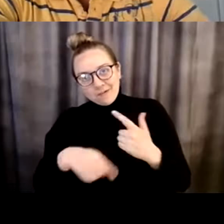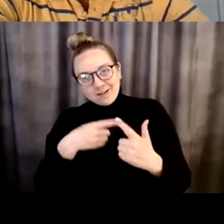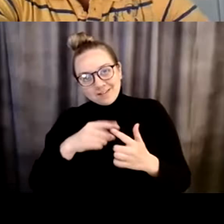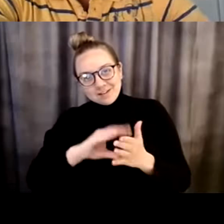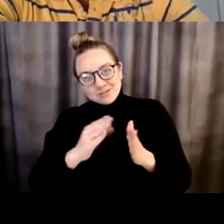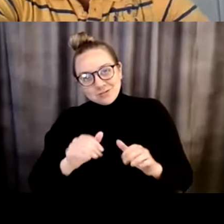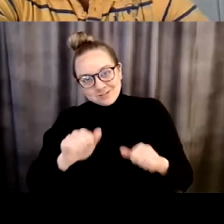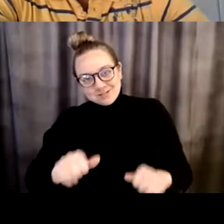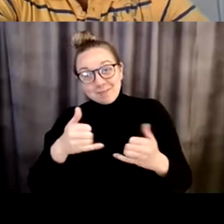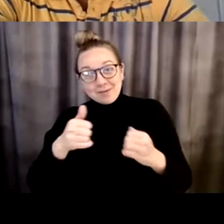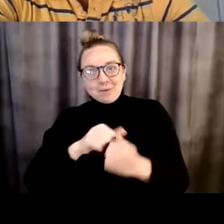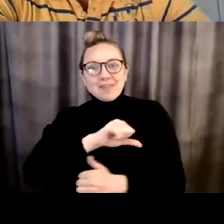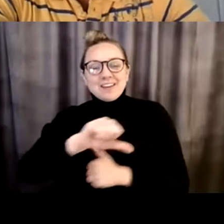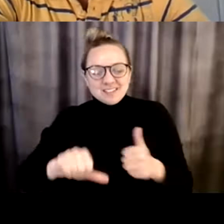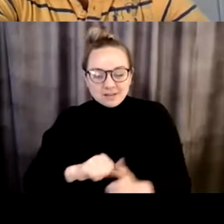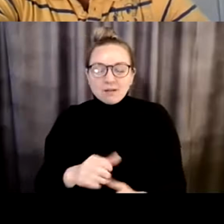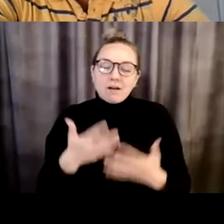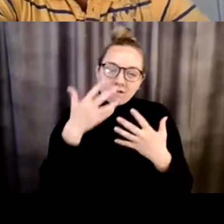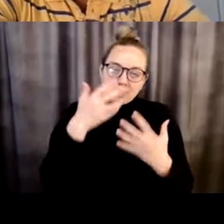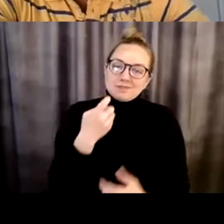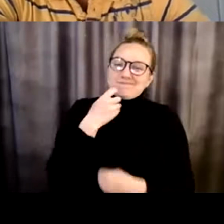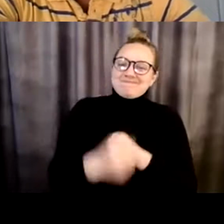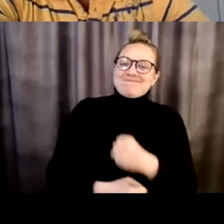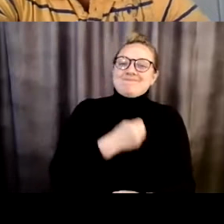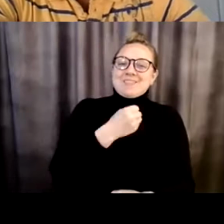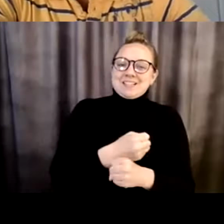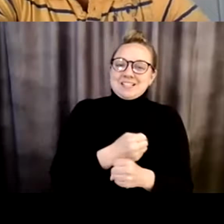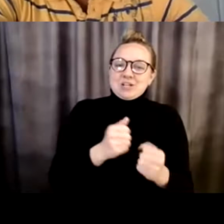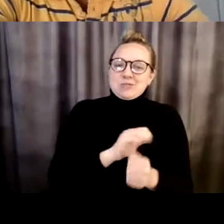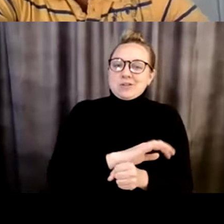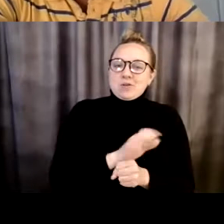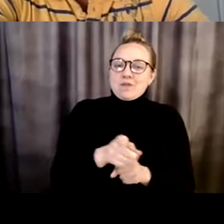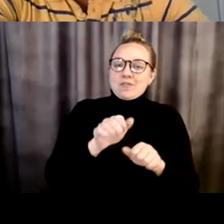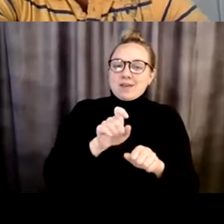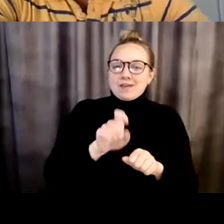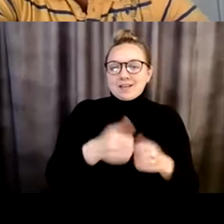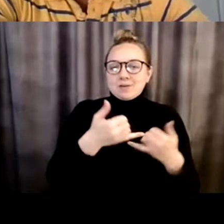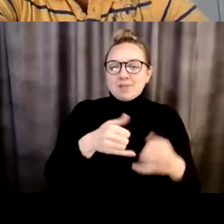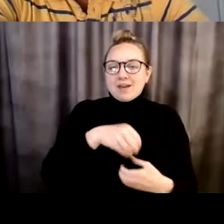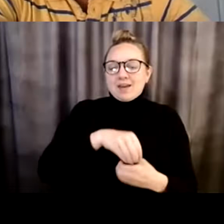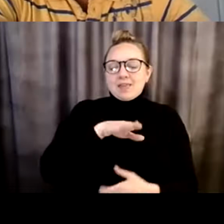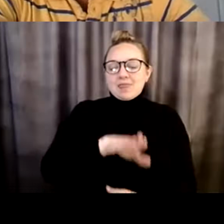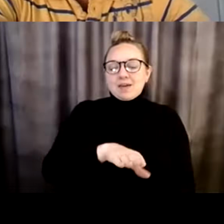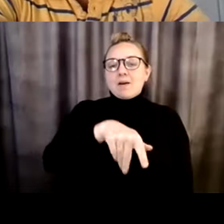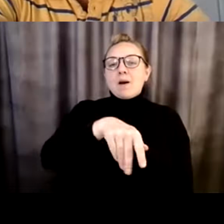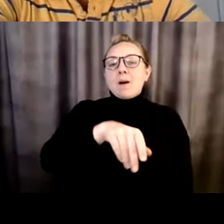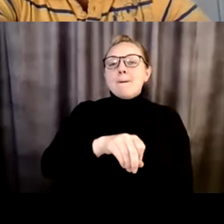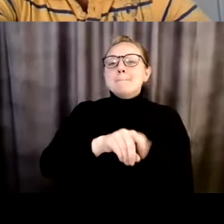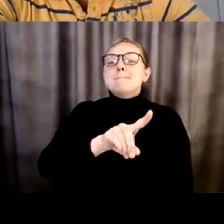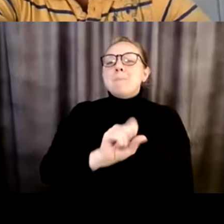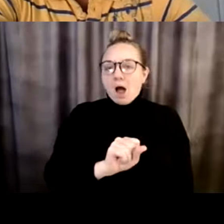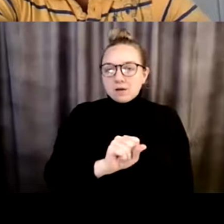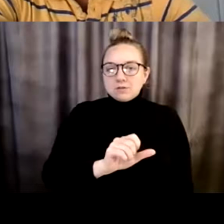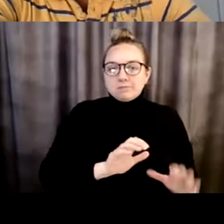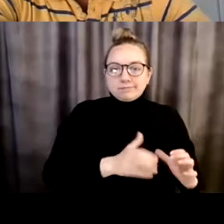with COVID, unfortunately, it was playing in their pods where we actually recreated each learning